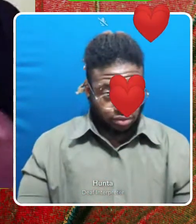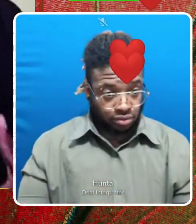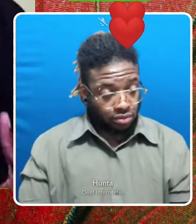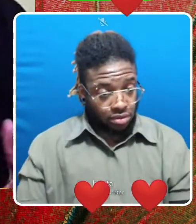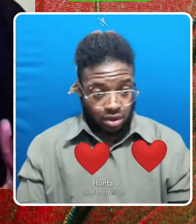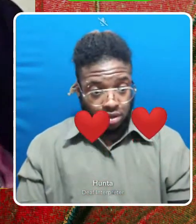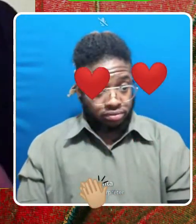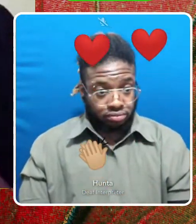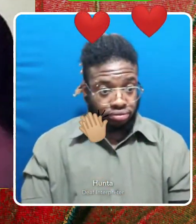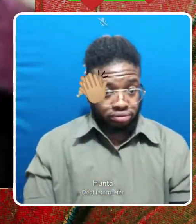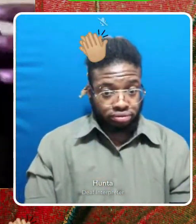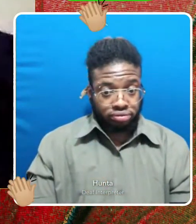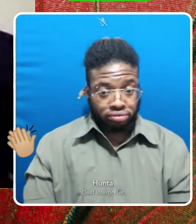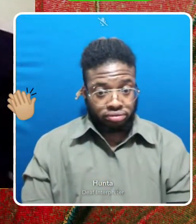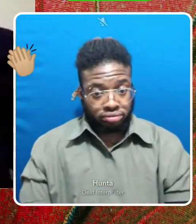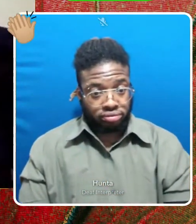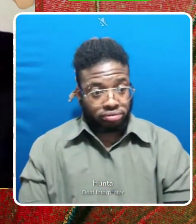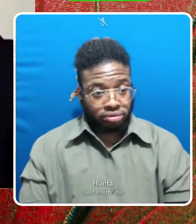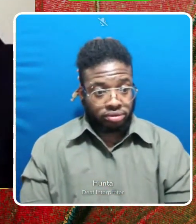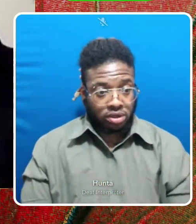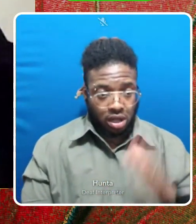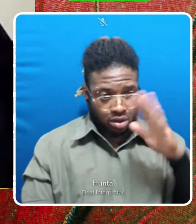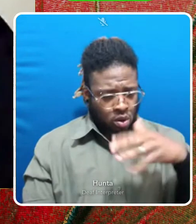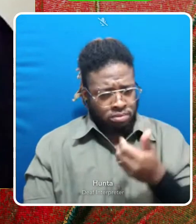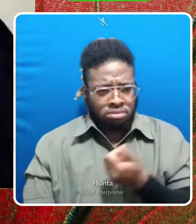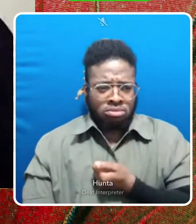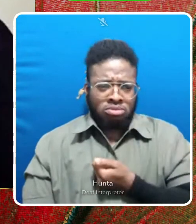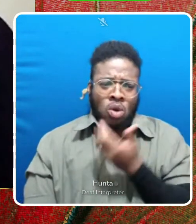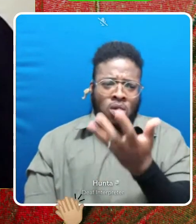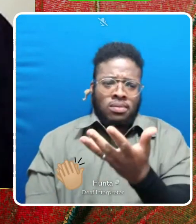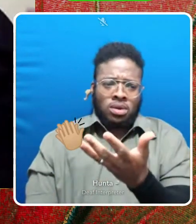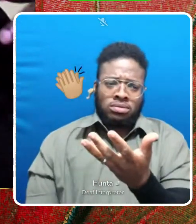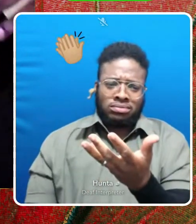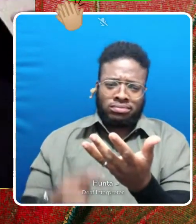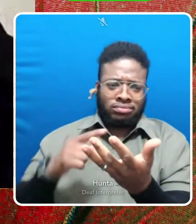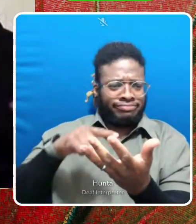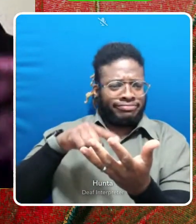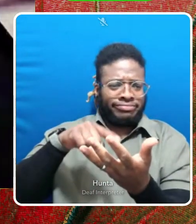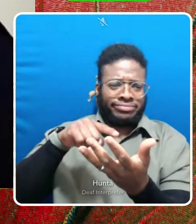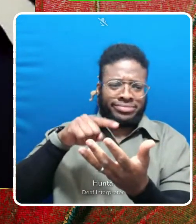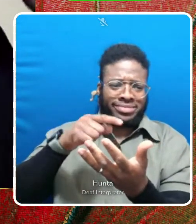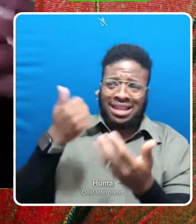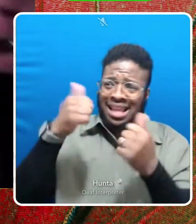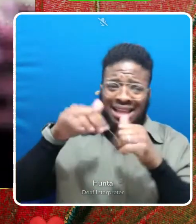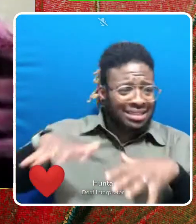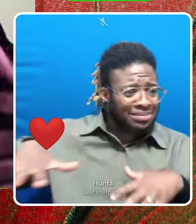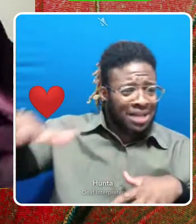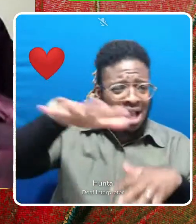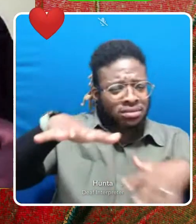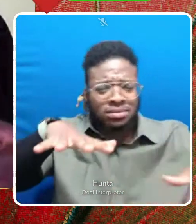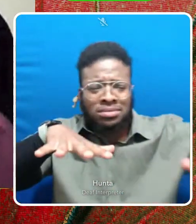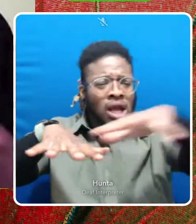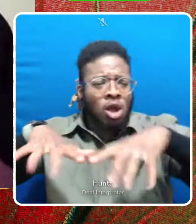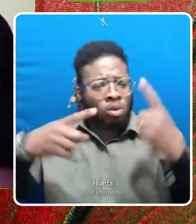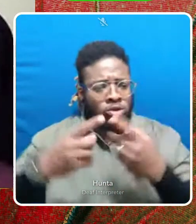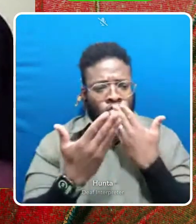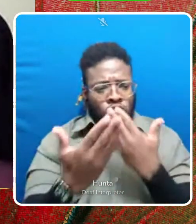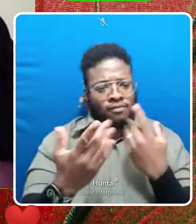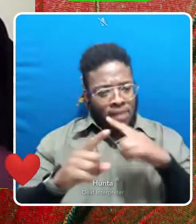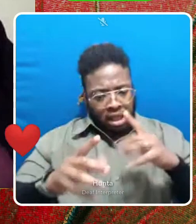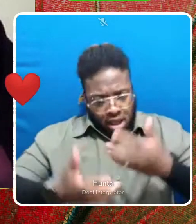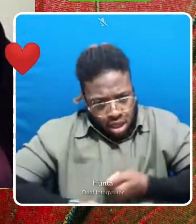the poetry slam, within the space, it's always good to speak to speak your truth. Speak your